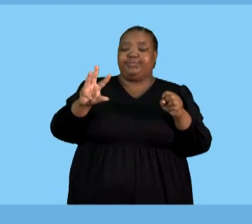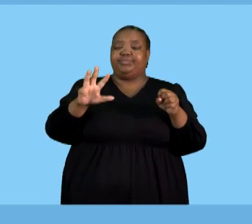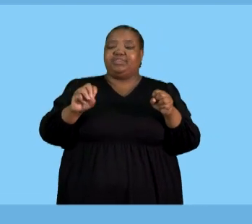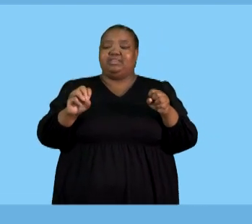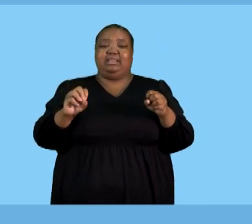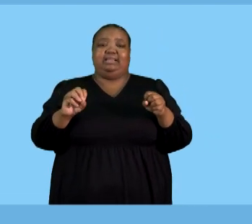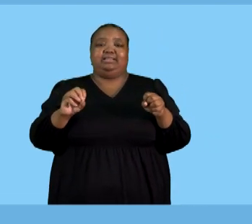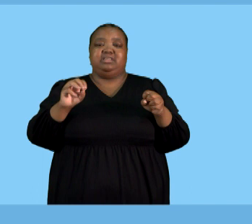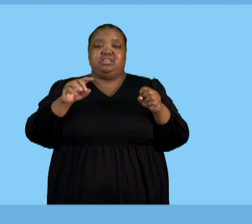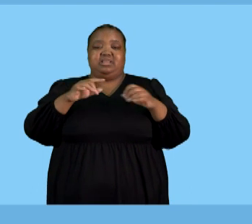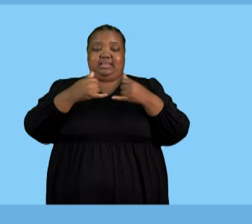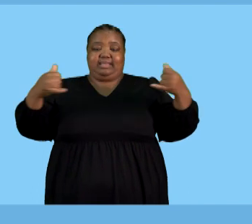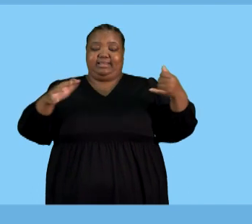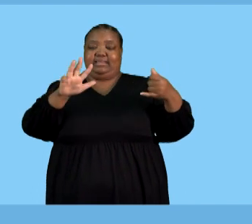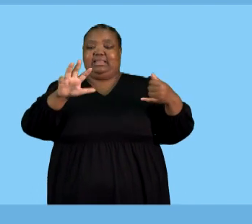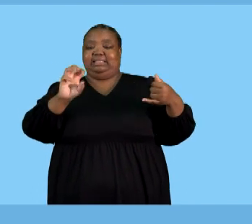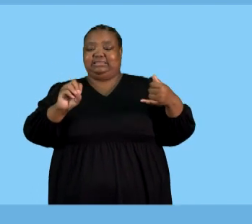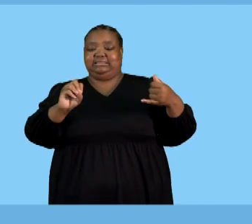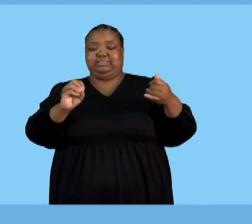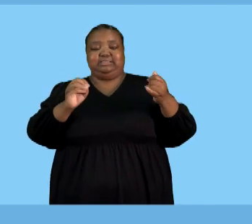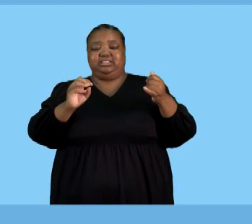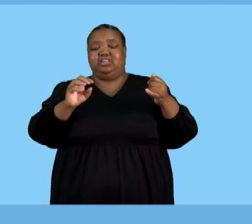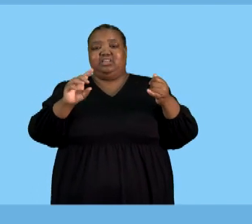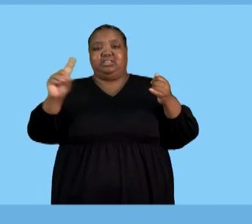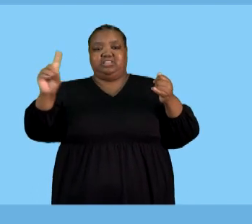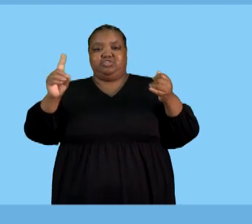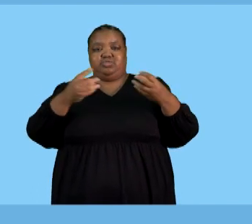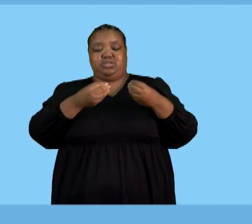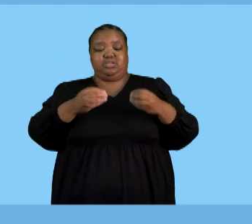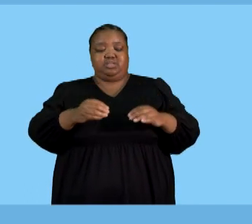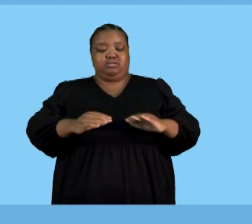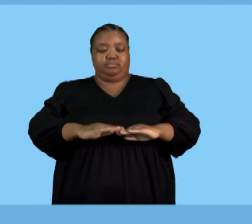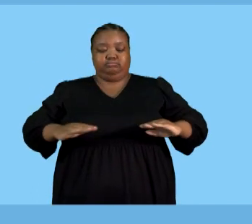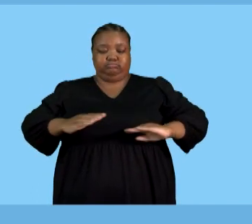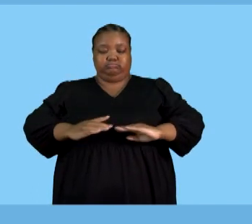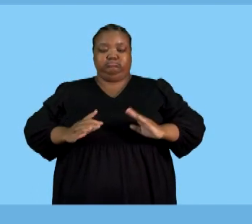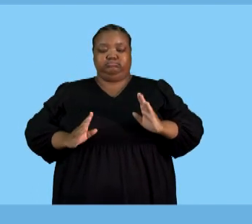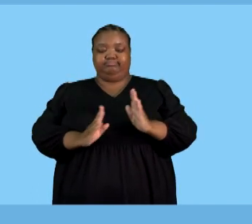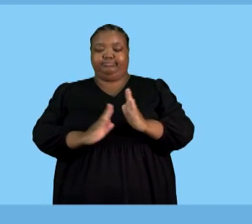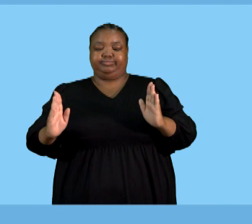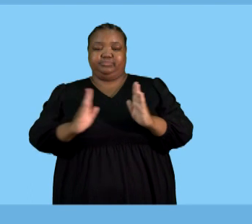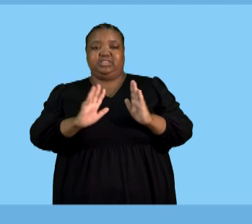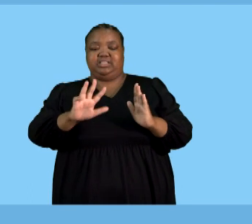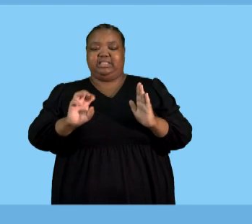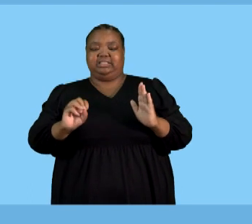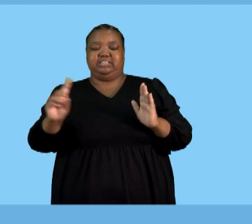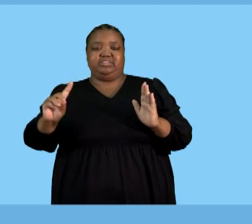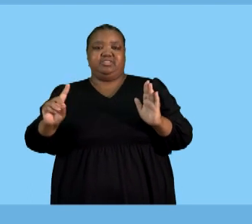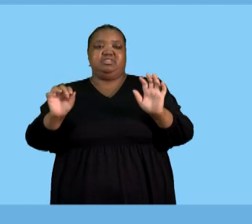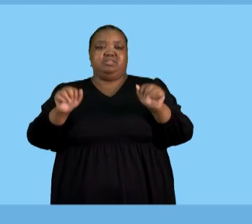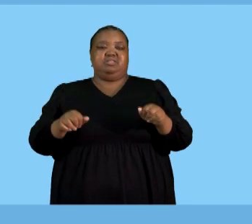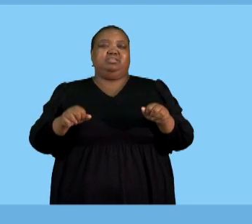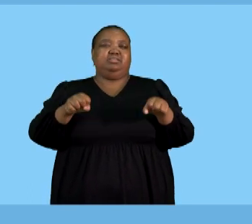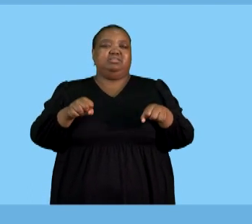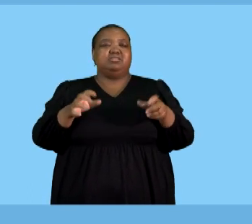perpendicular, meaning that it is at 90 degrees to the surface. Furthermore, the term such as angle of incidence,